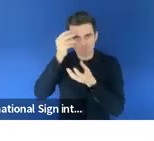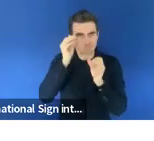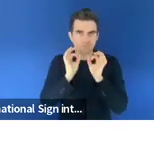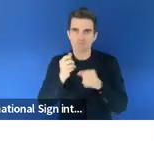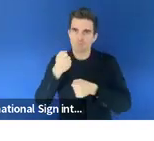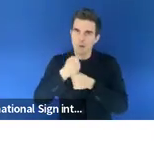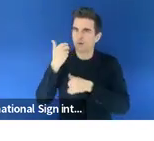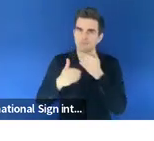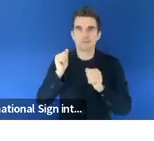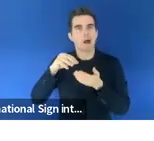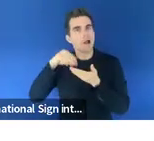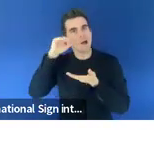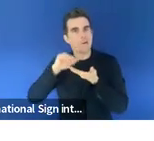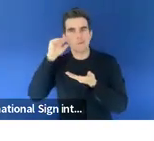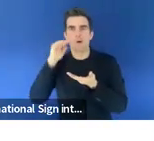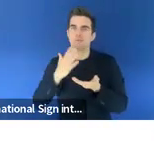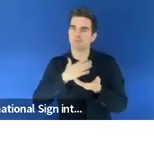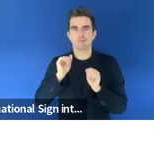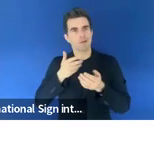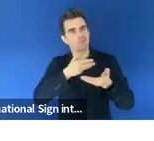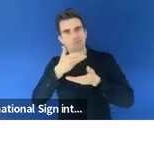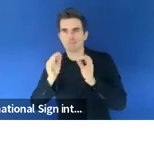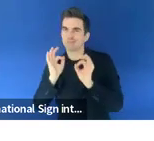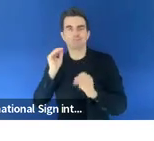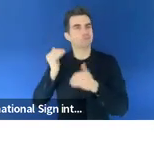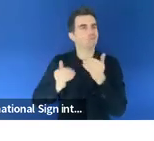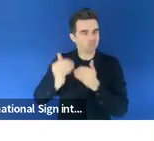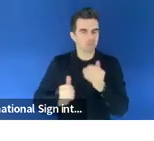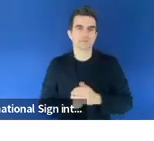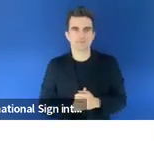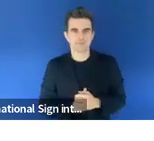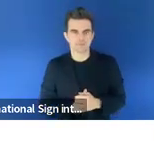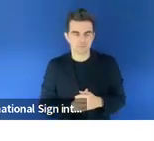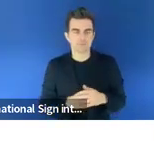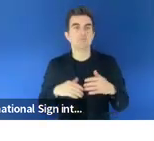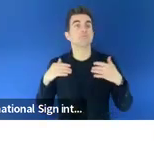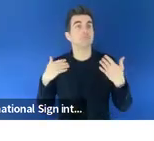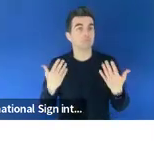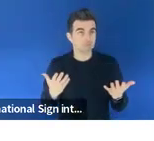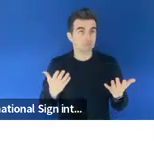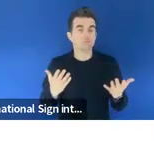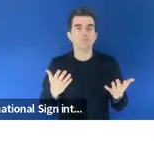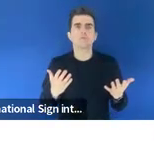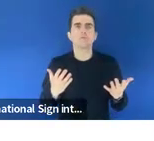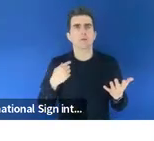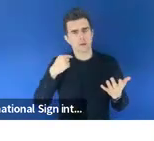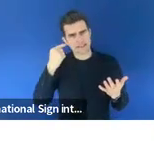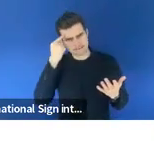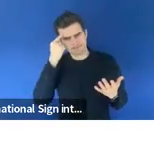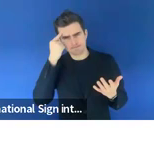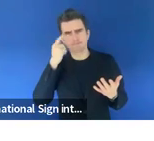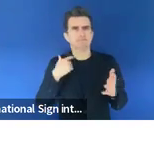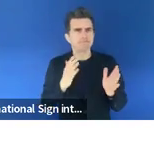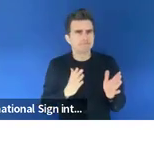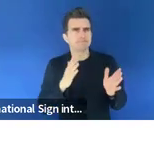entrepreneurial journey. Maybe you're at the very starting point and you don't even have a spreadsheet to count your to calculate your costs. Maybe